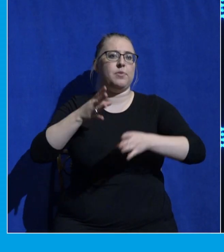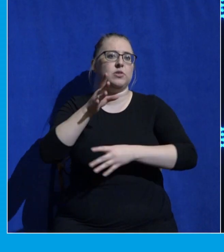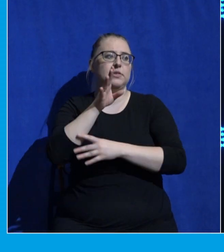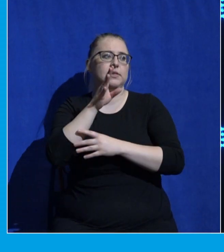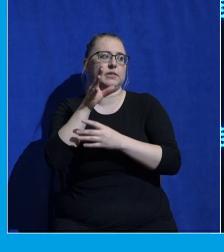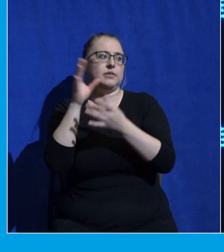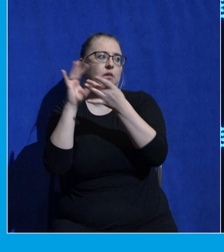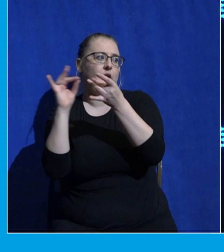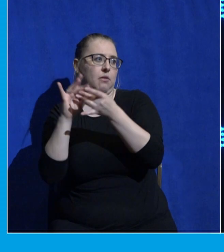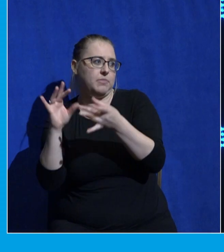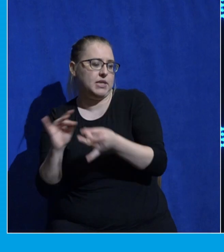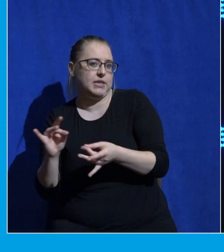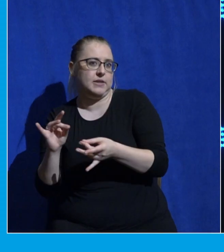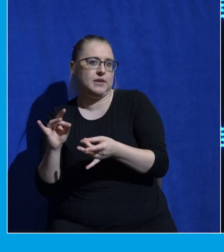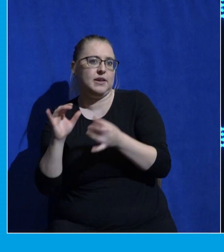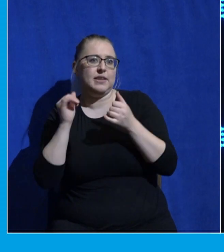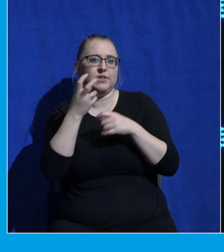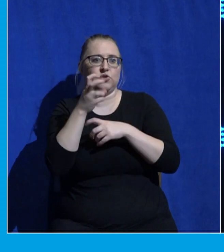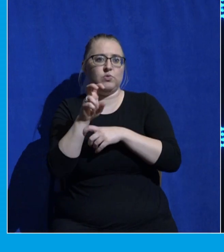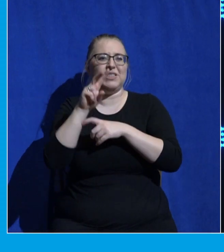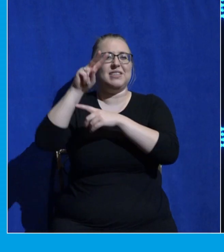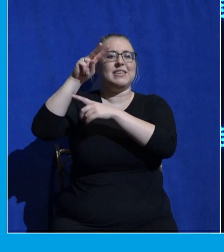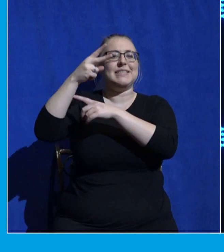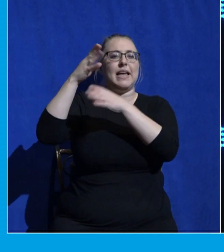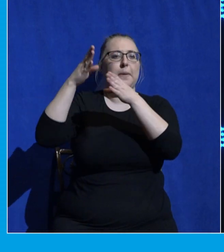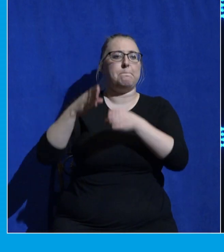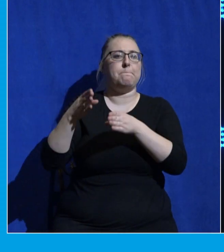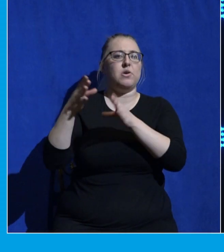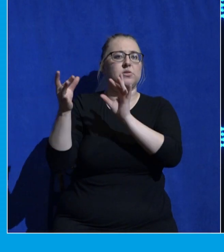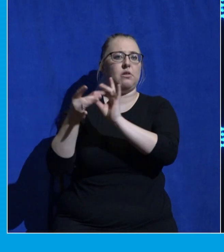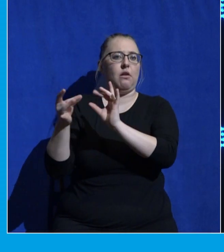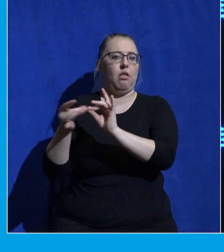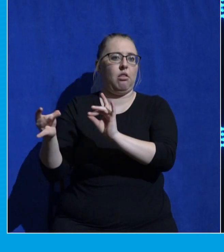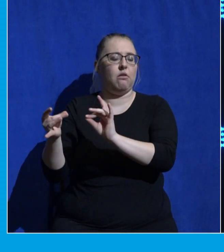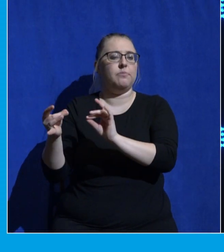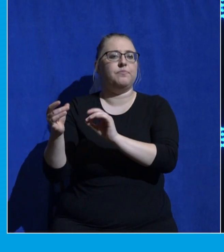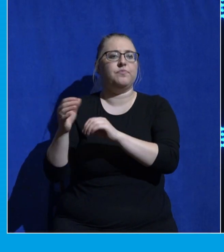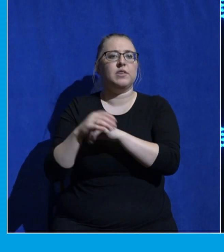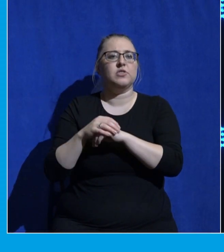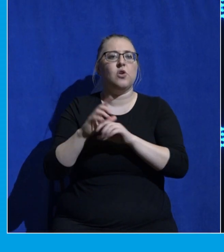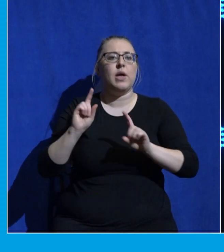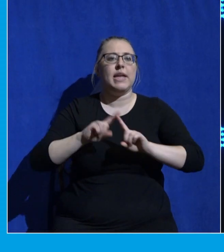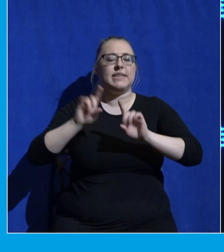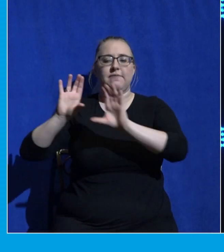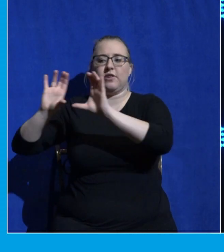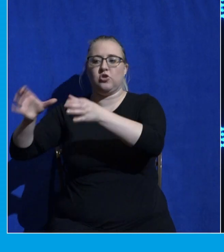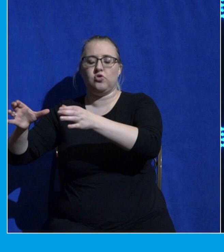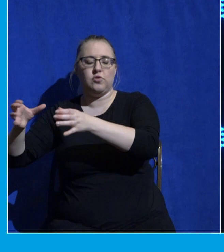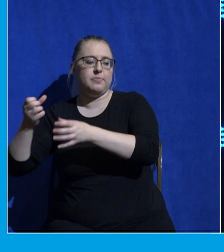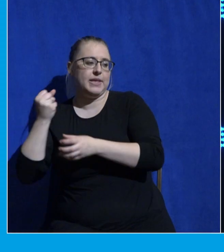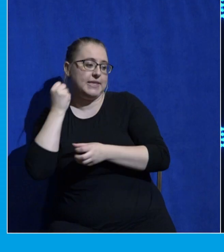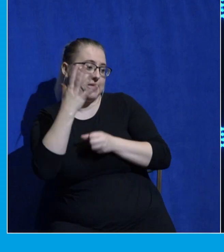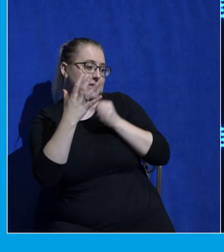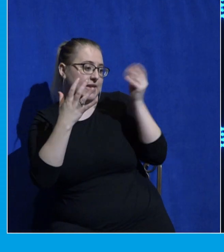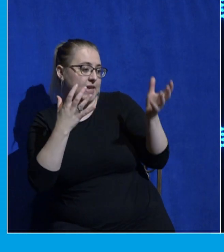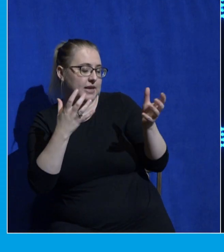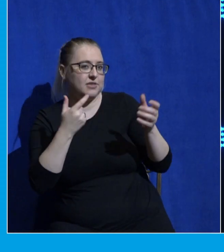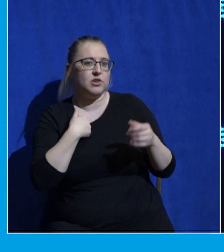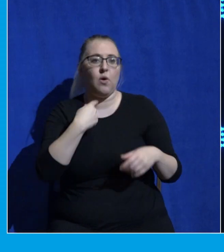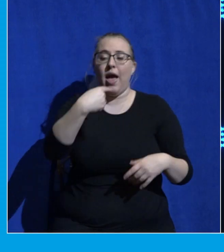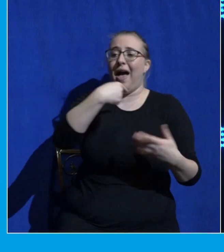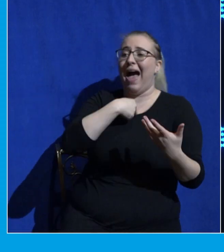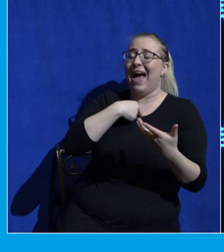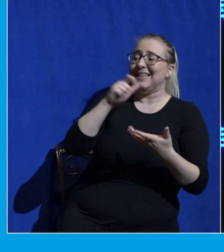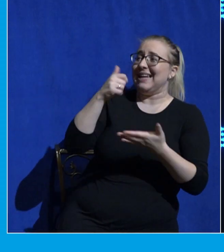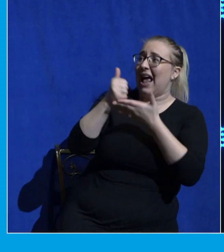They're speaking in the second person in verse 3. So there's a different group singing back to the first person. That's why we read it